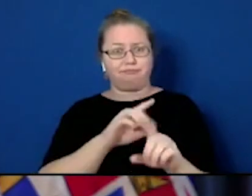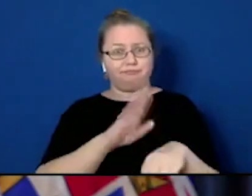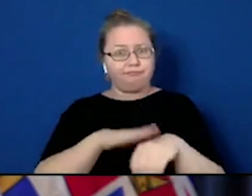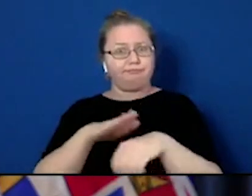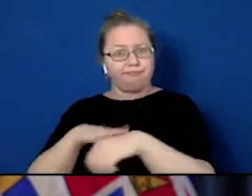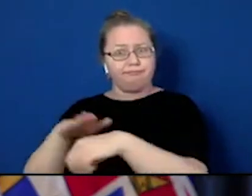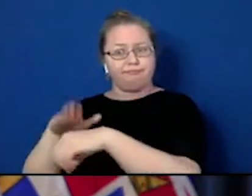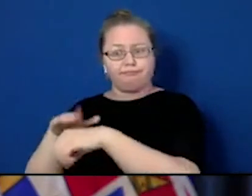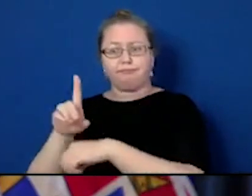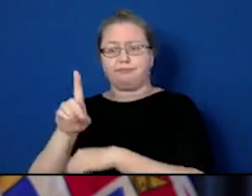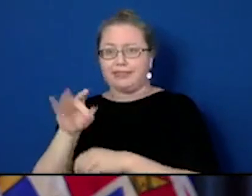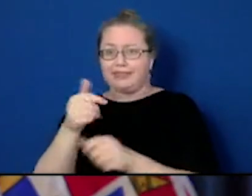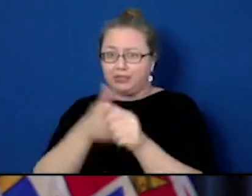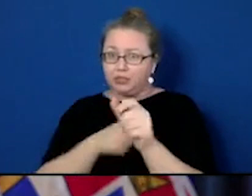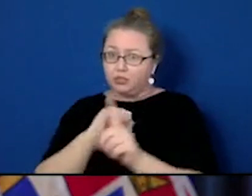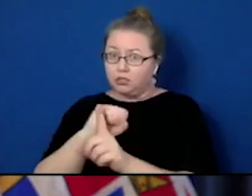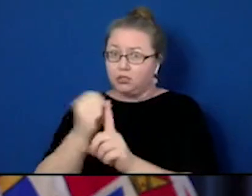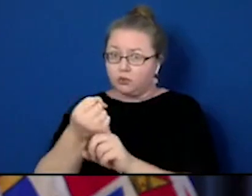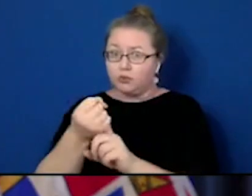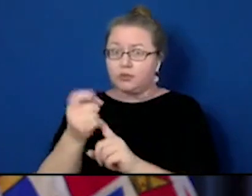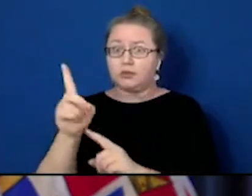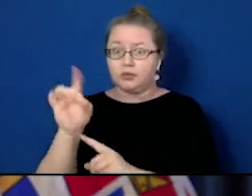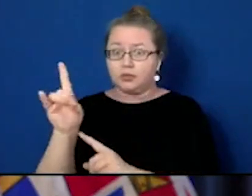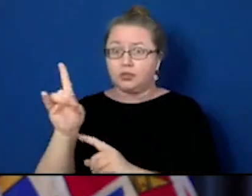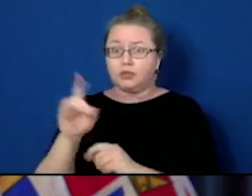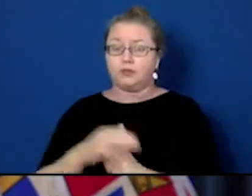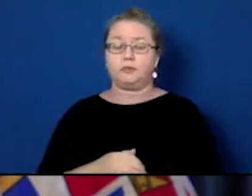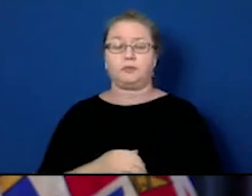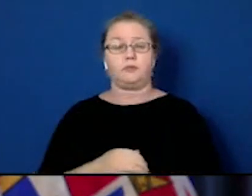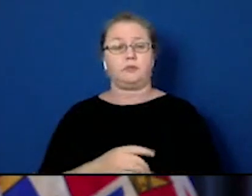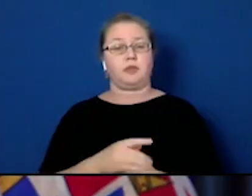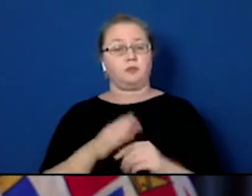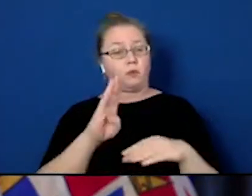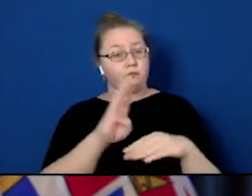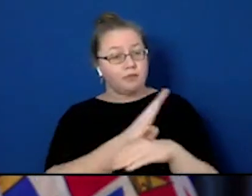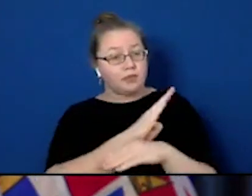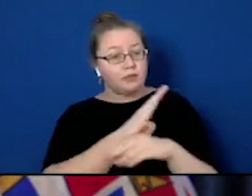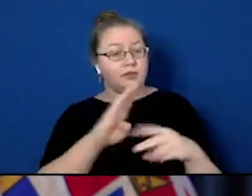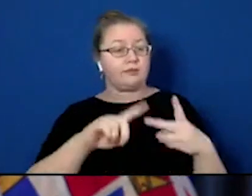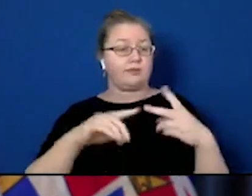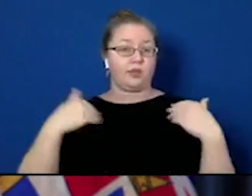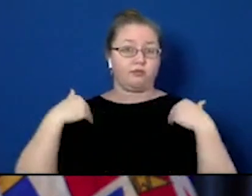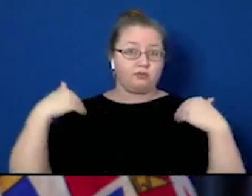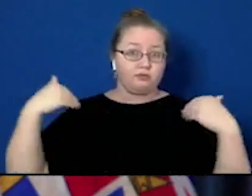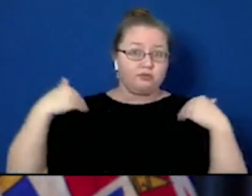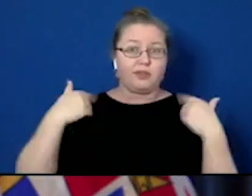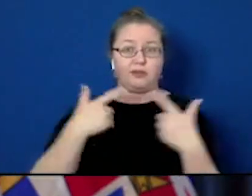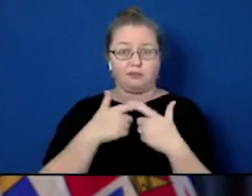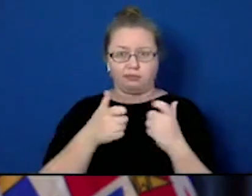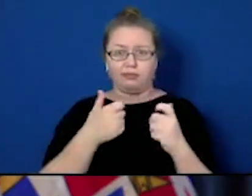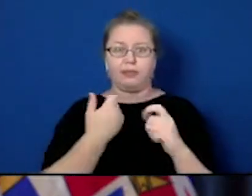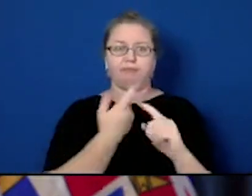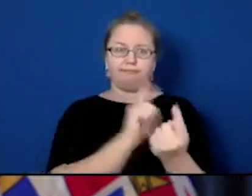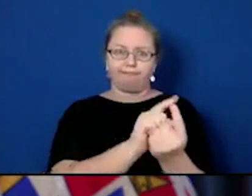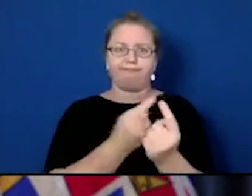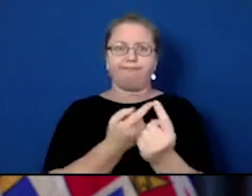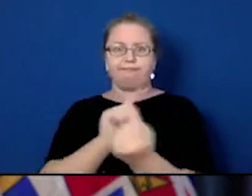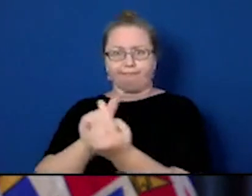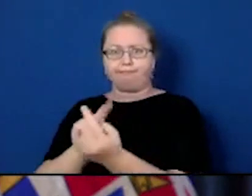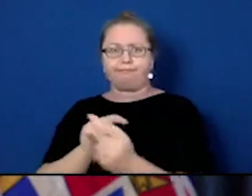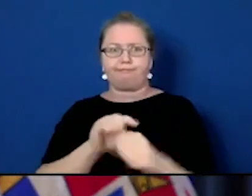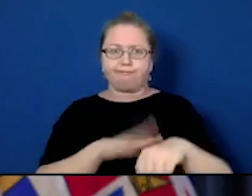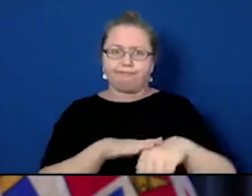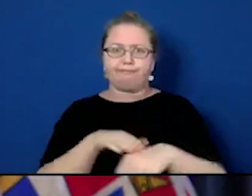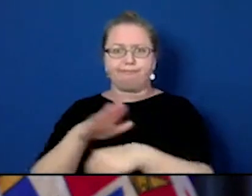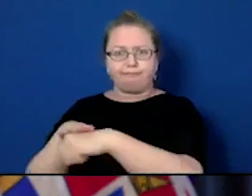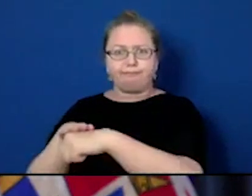address the individual situations, the individual business, the individual gym, and those are the types of things that we are putting